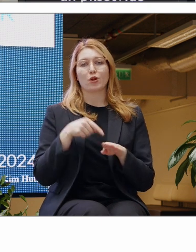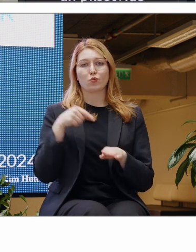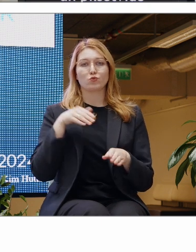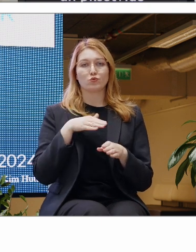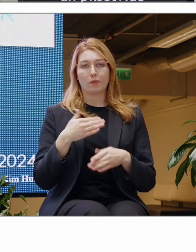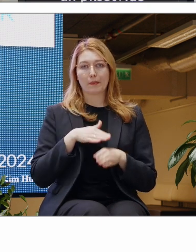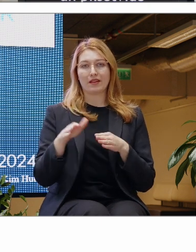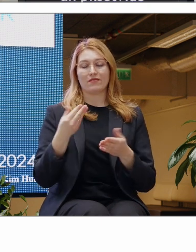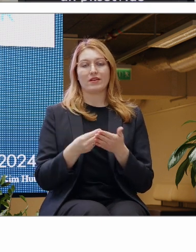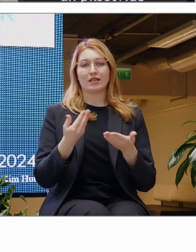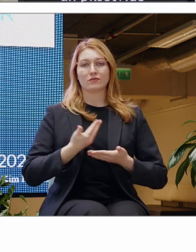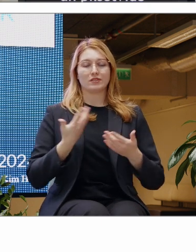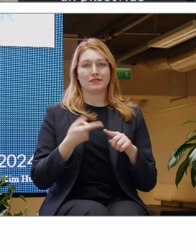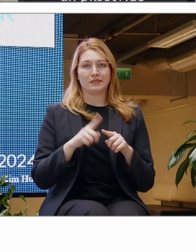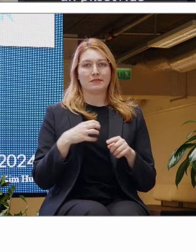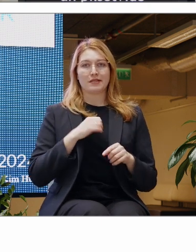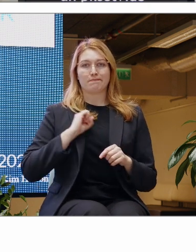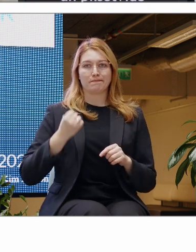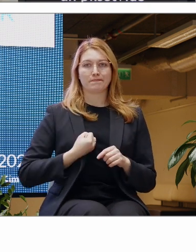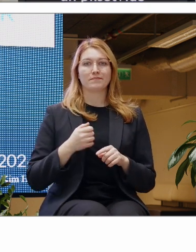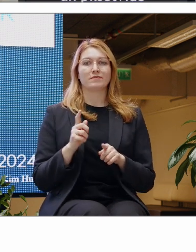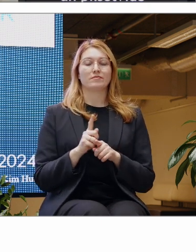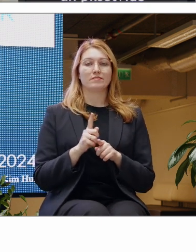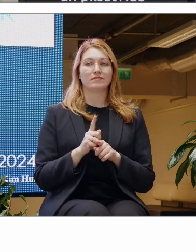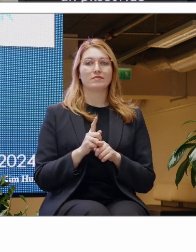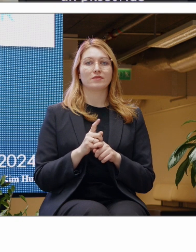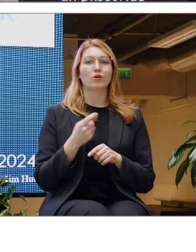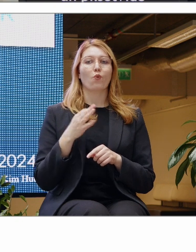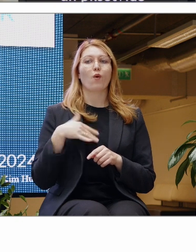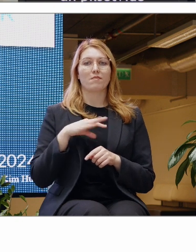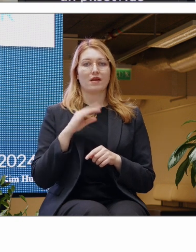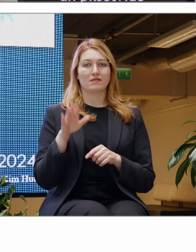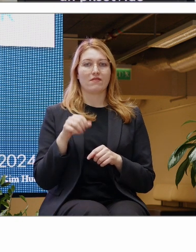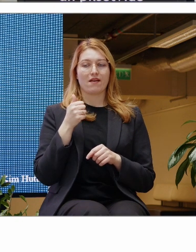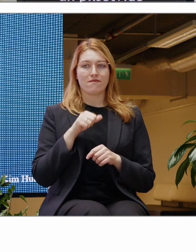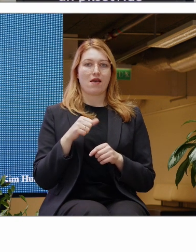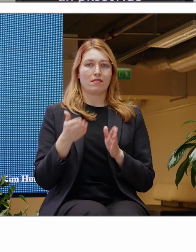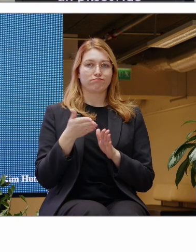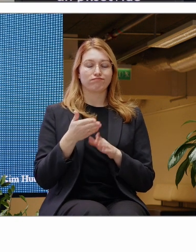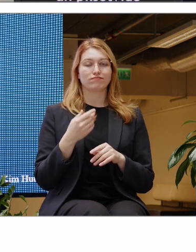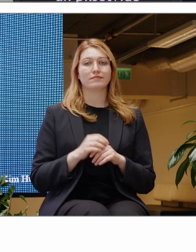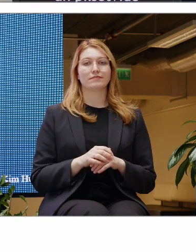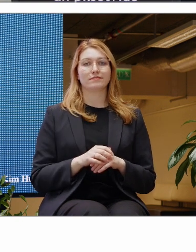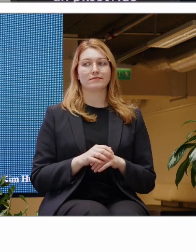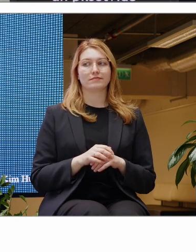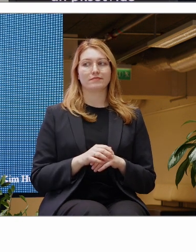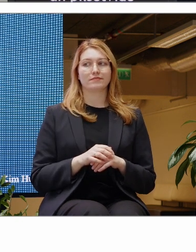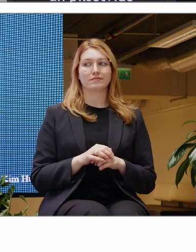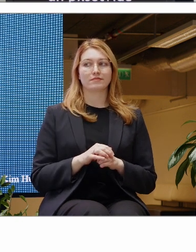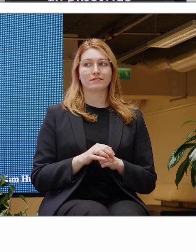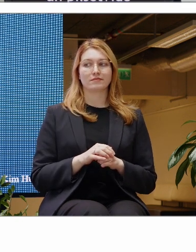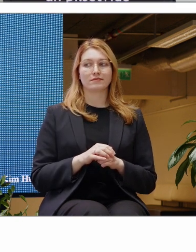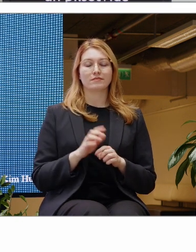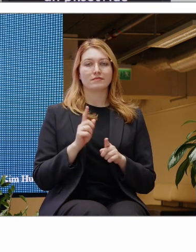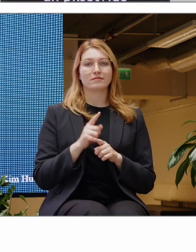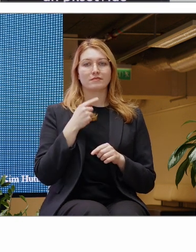And the environment and employment and education is often a barrier that we can reduce. So what brought me to this space? As I